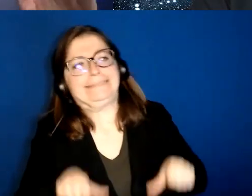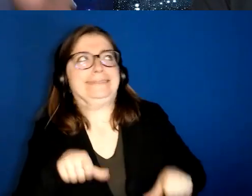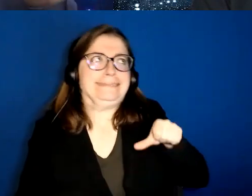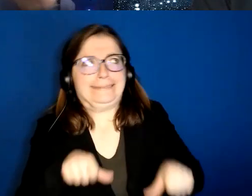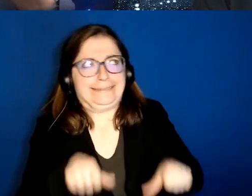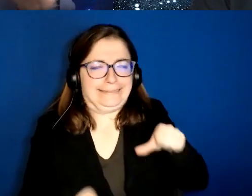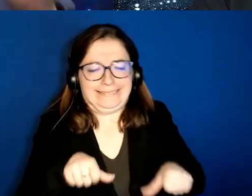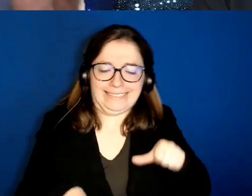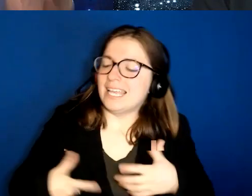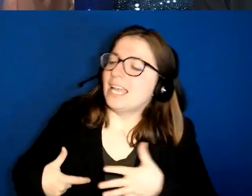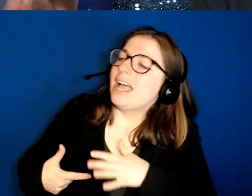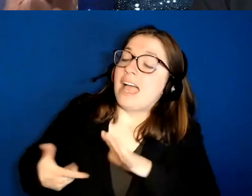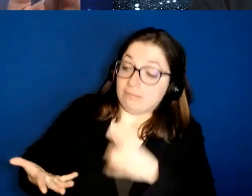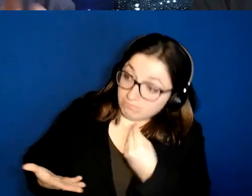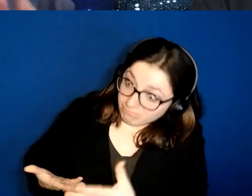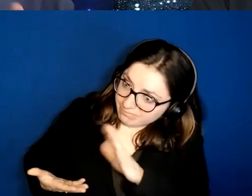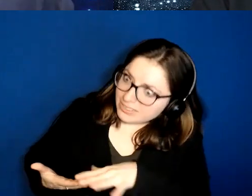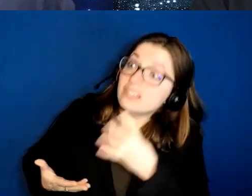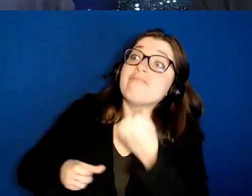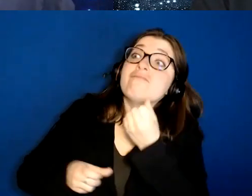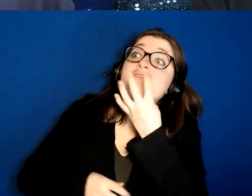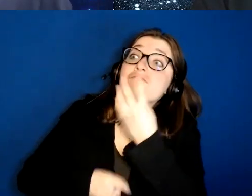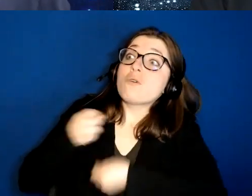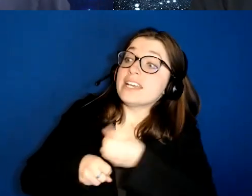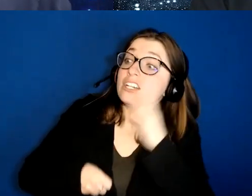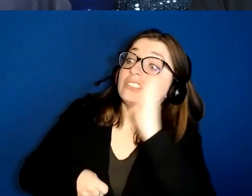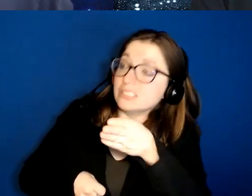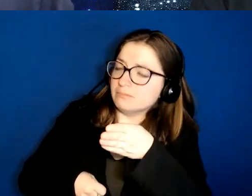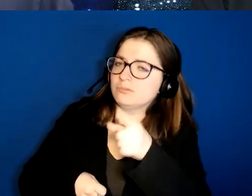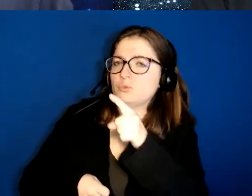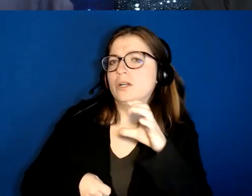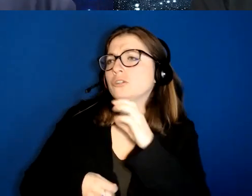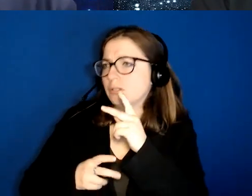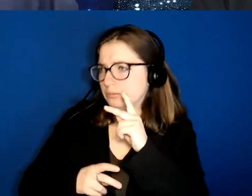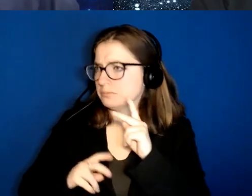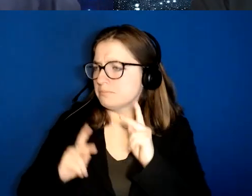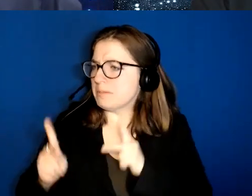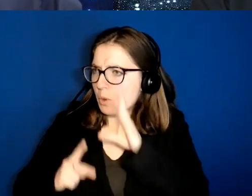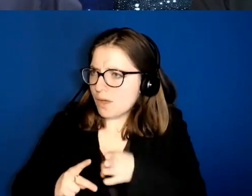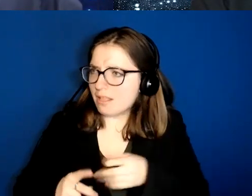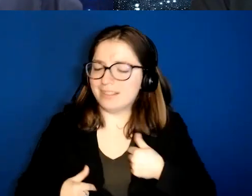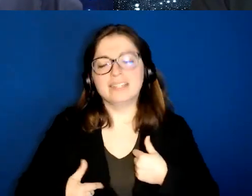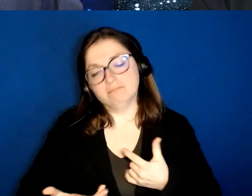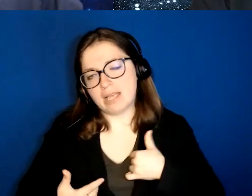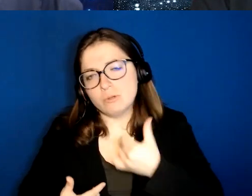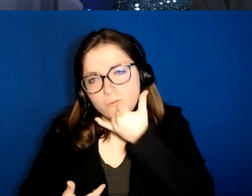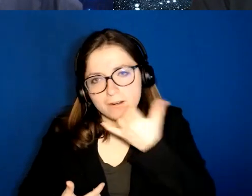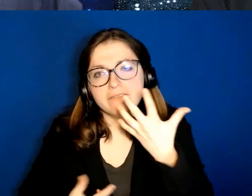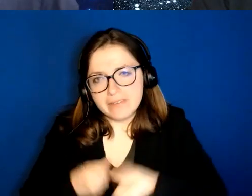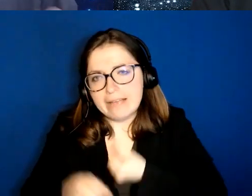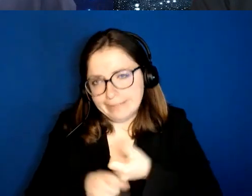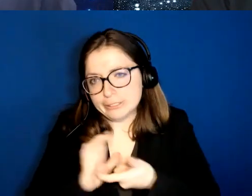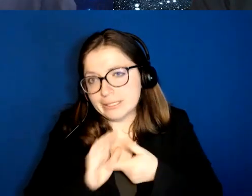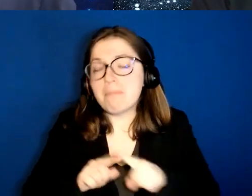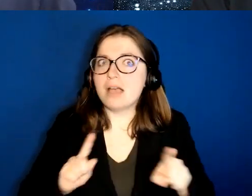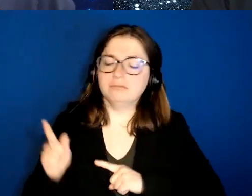no, in 4 years, this club will have 100 people. Well, I was wrong. It was 5 years. It's just taken off since then. And